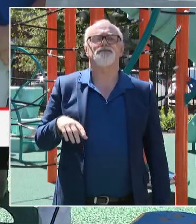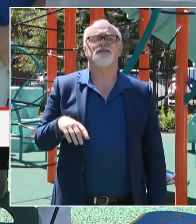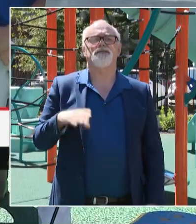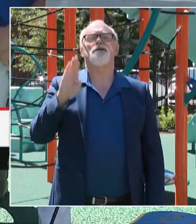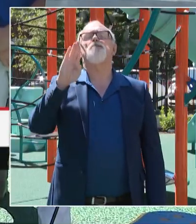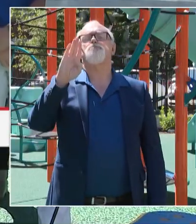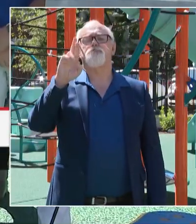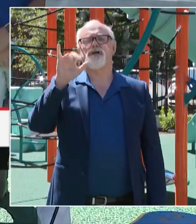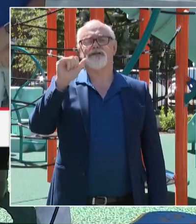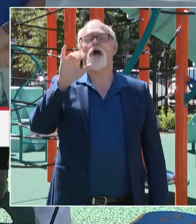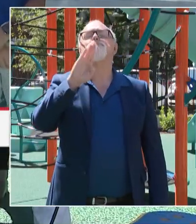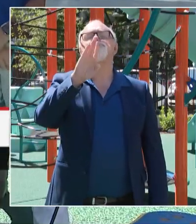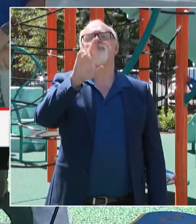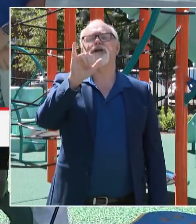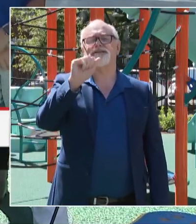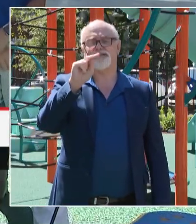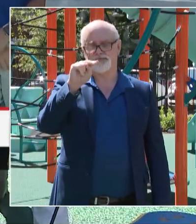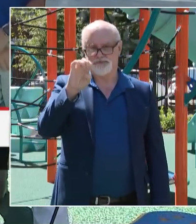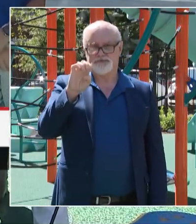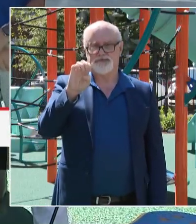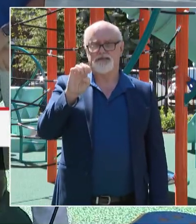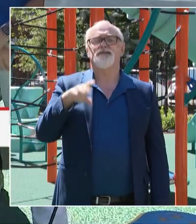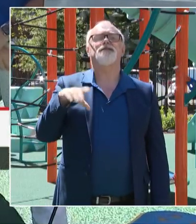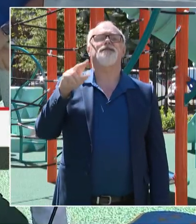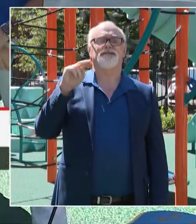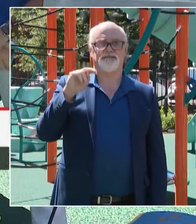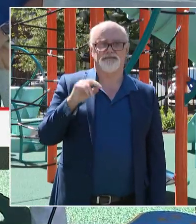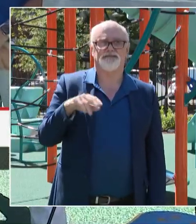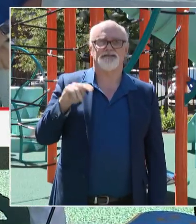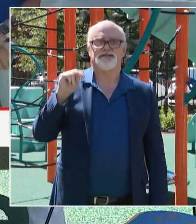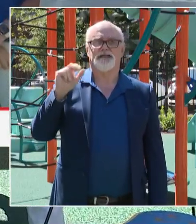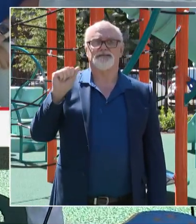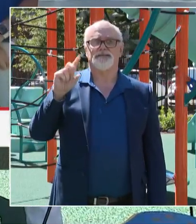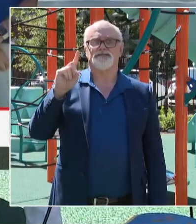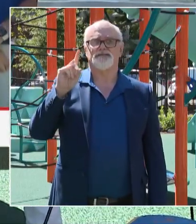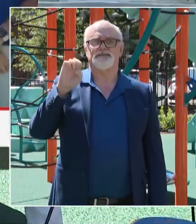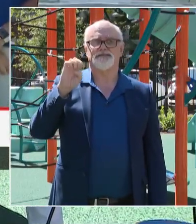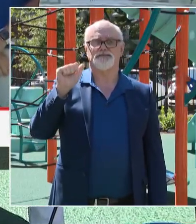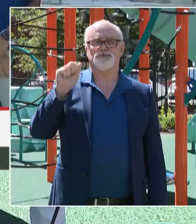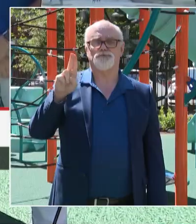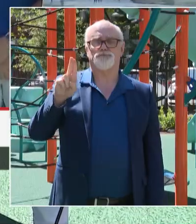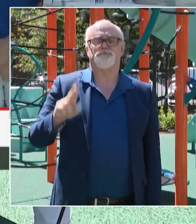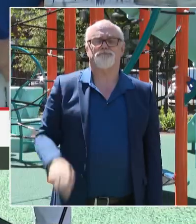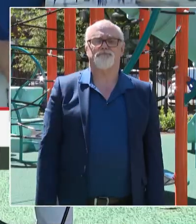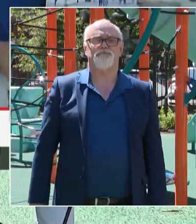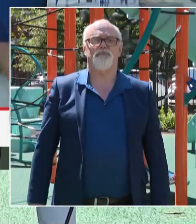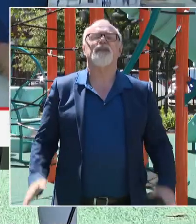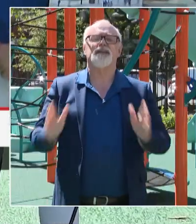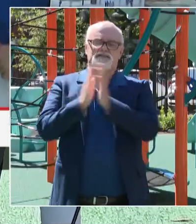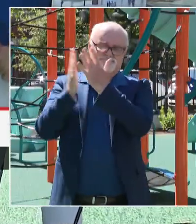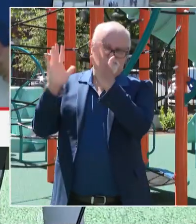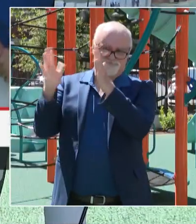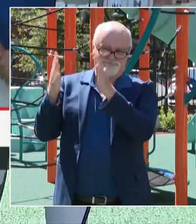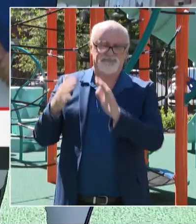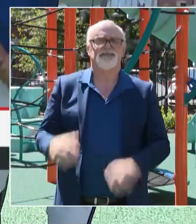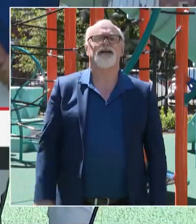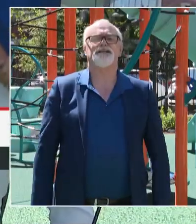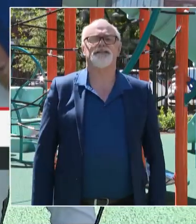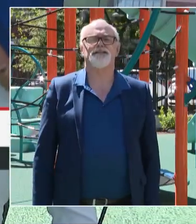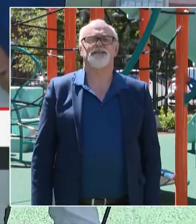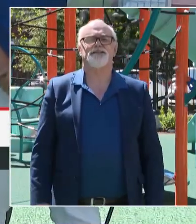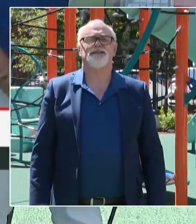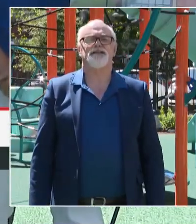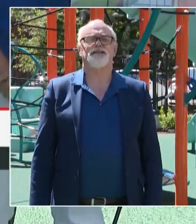that we need. So our schools, we know, are a bright spot in our city. Beautiful facilities that over